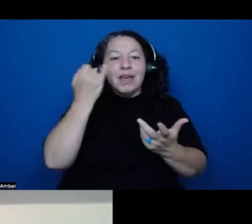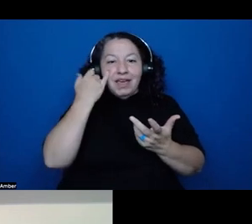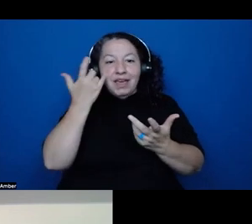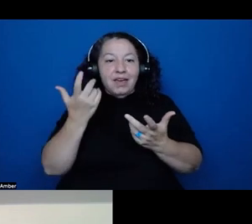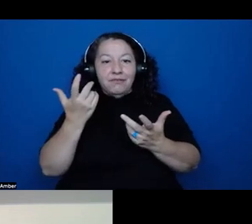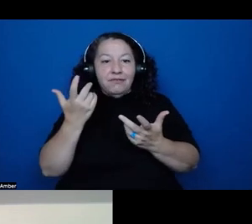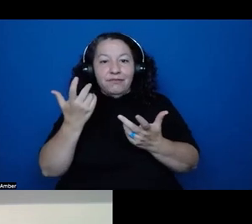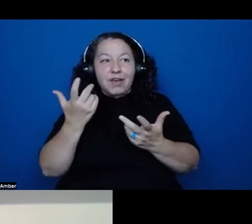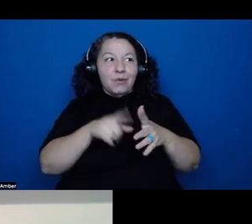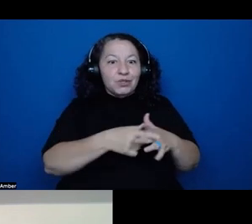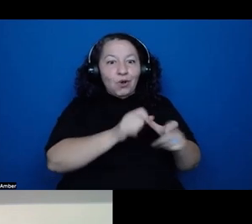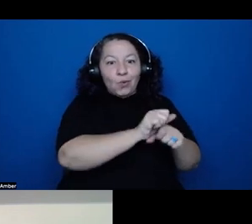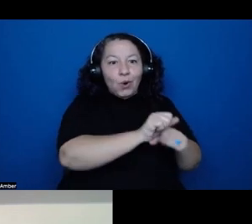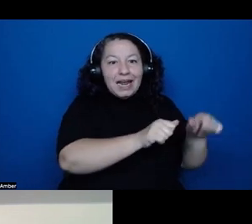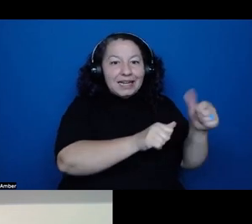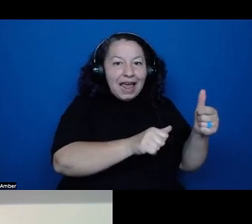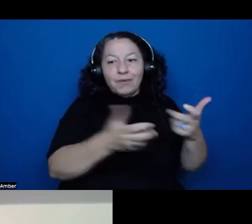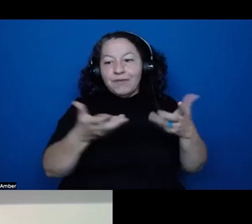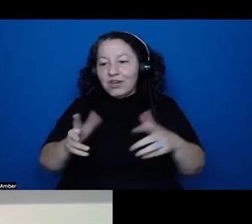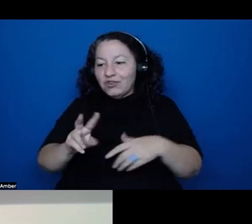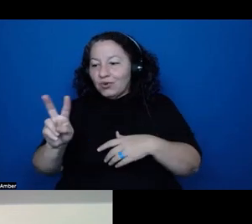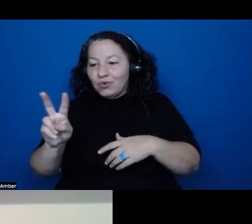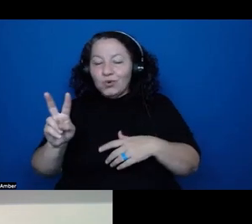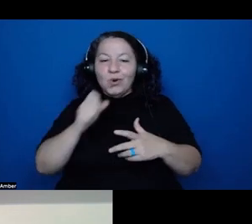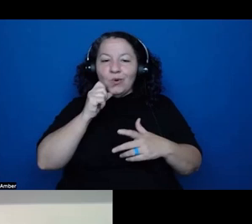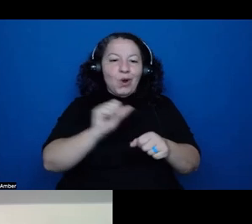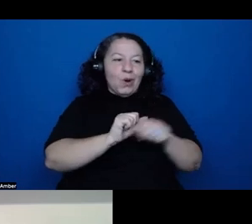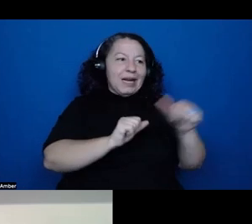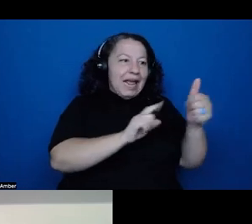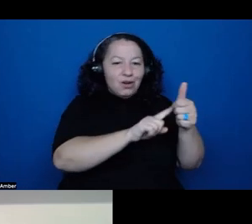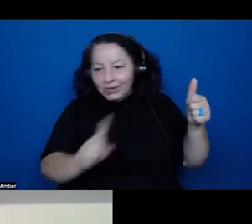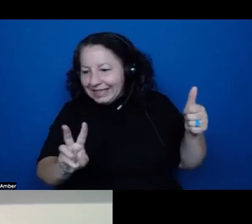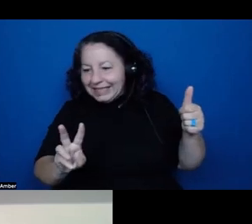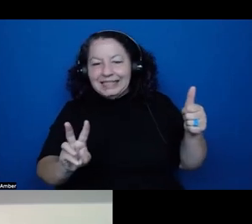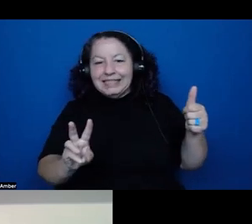not working like 10 to 6 in the studio. So like crypt time can also be